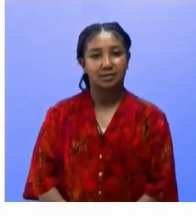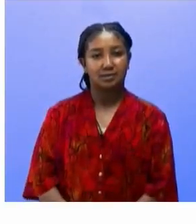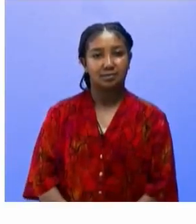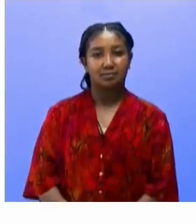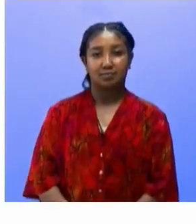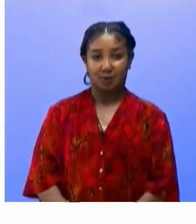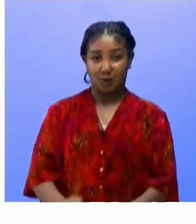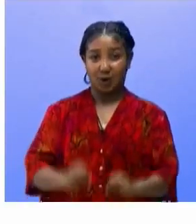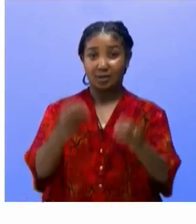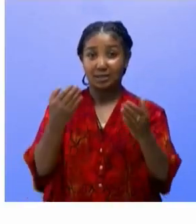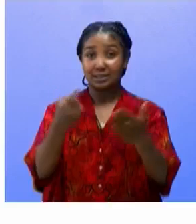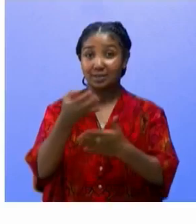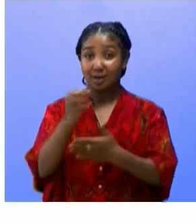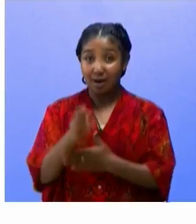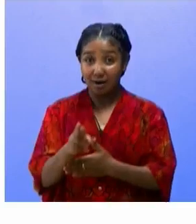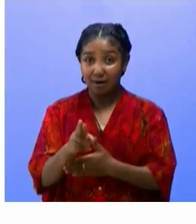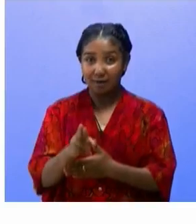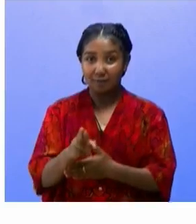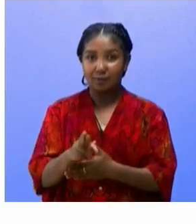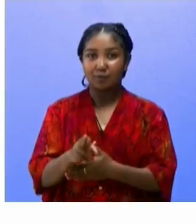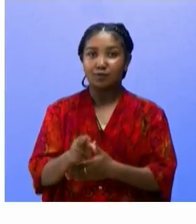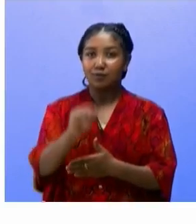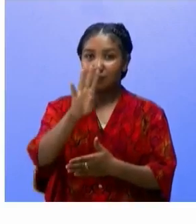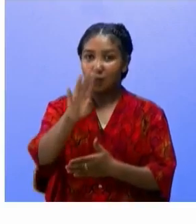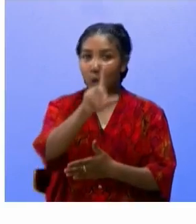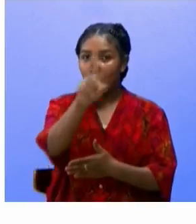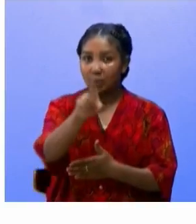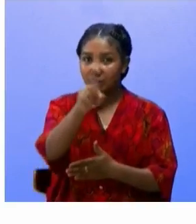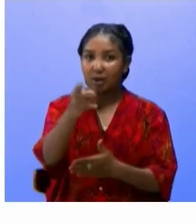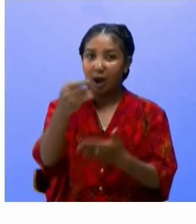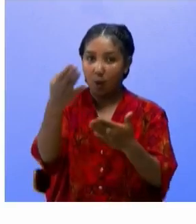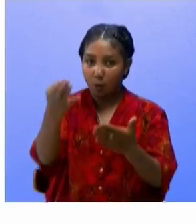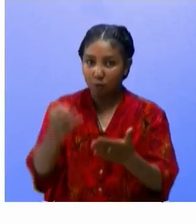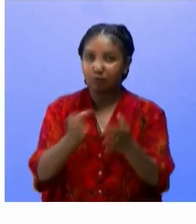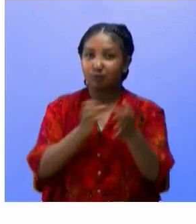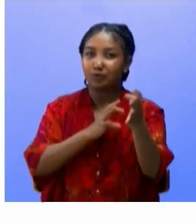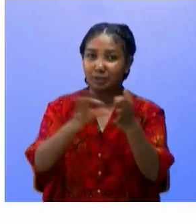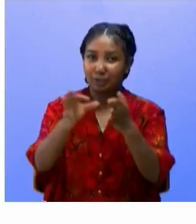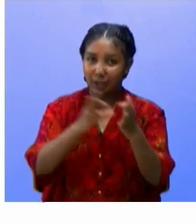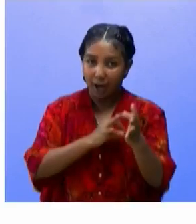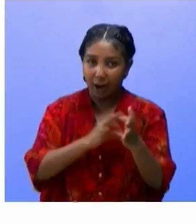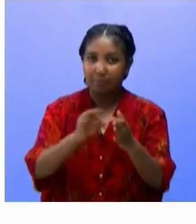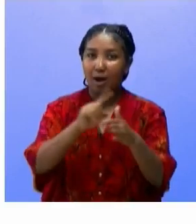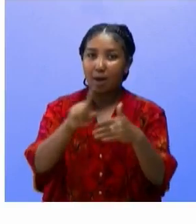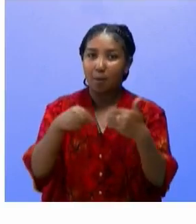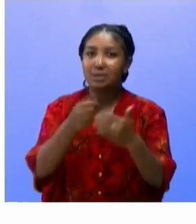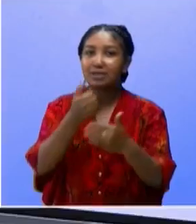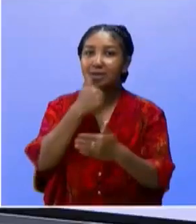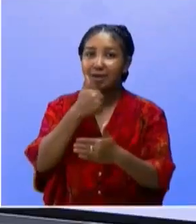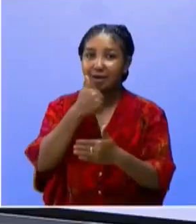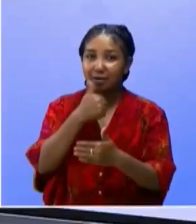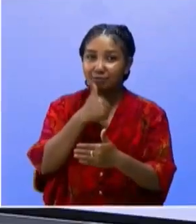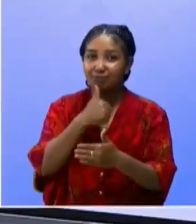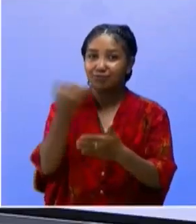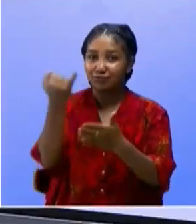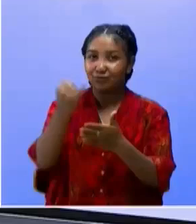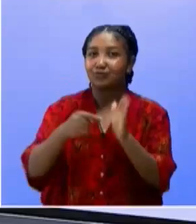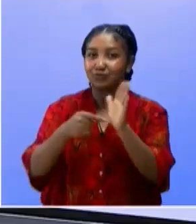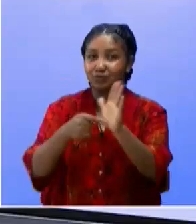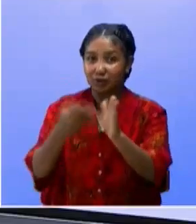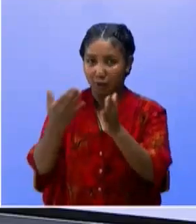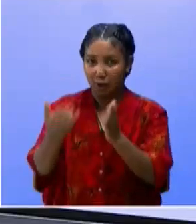All right. These are 4 questions that I want you to describe about the girl, which you will see